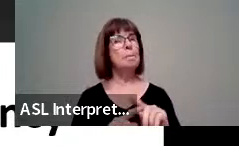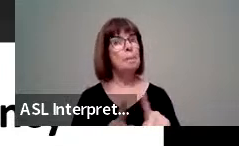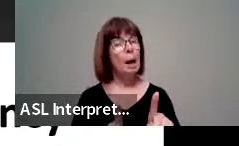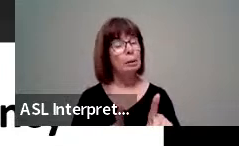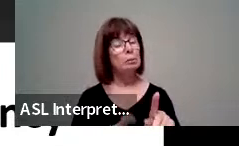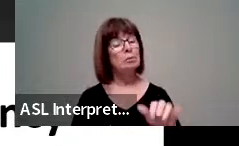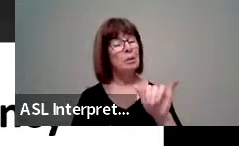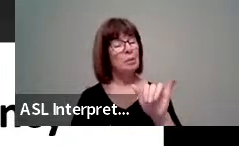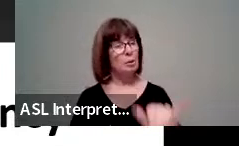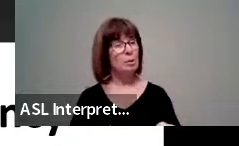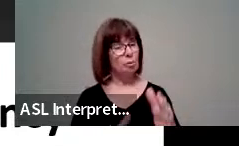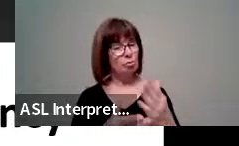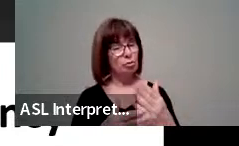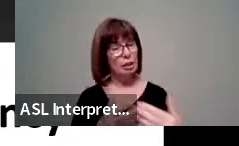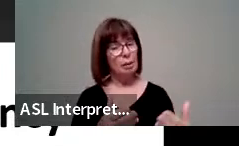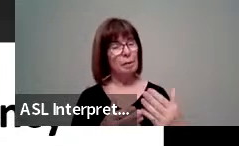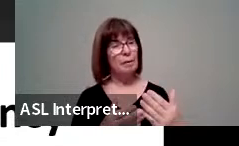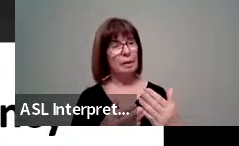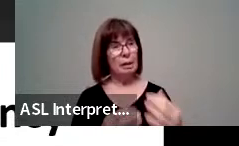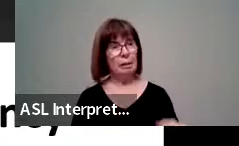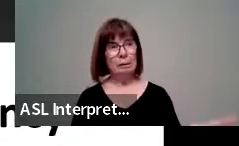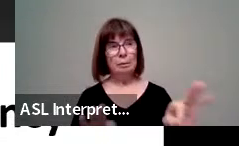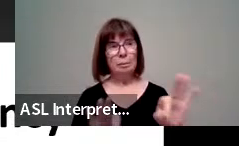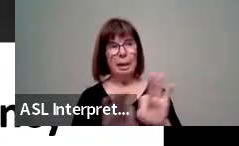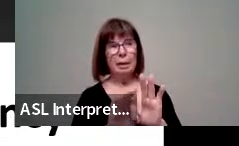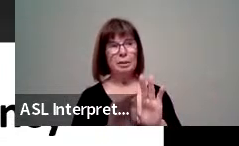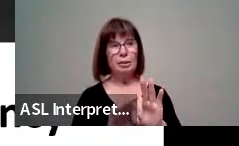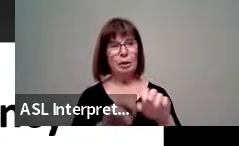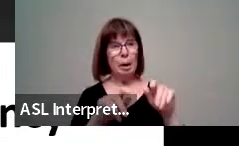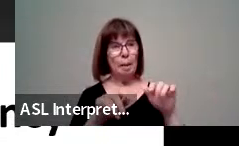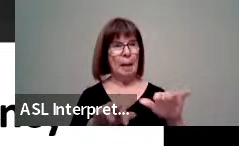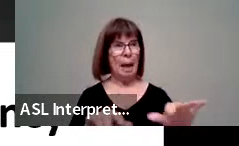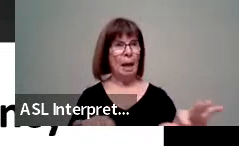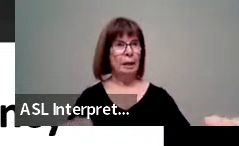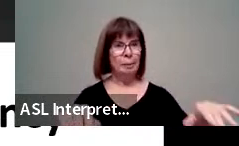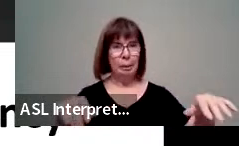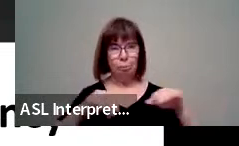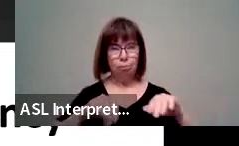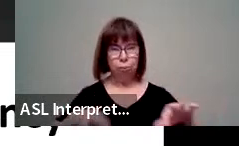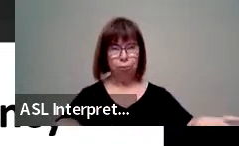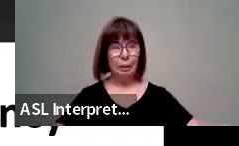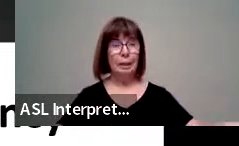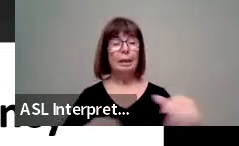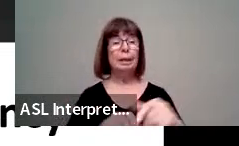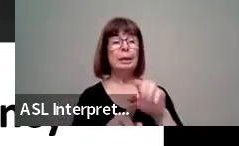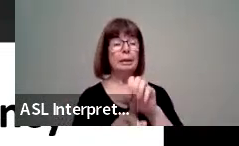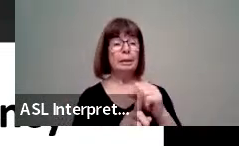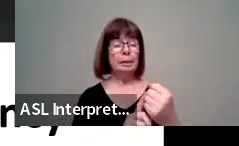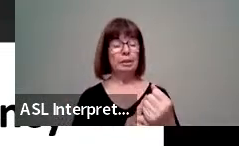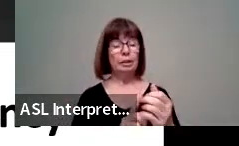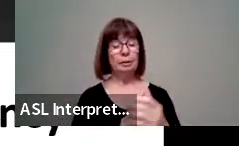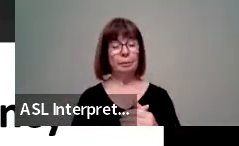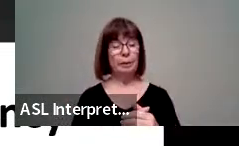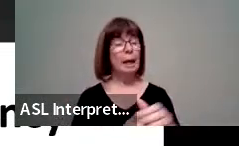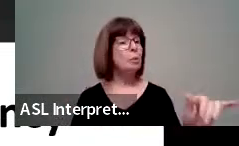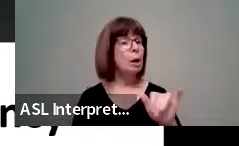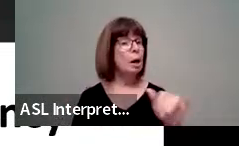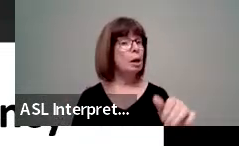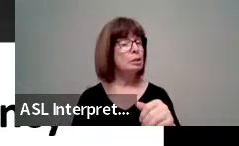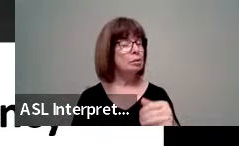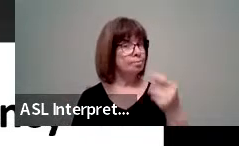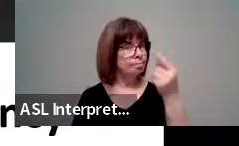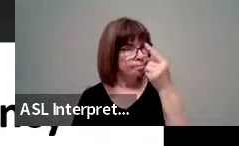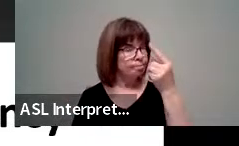these are some of the major pandemic conditions that we're tracking. And we're also weighing the impact